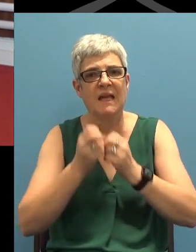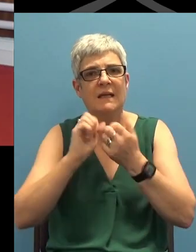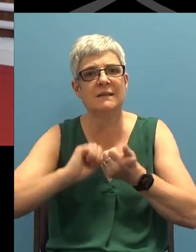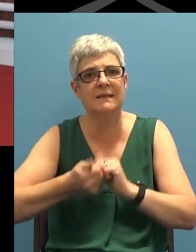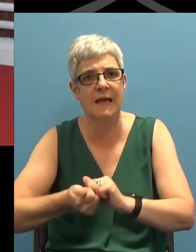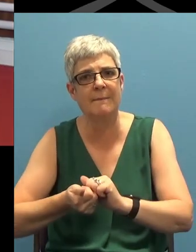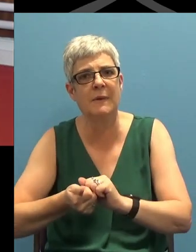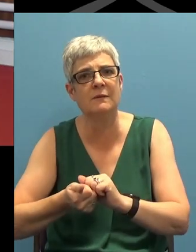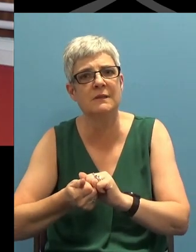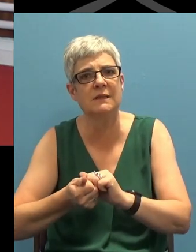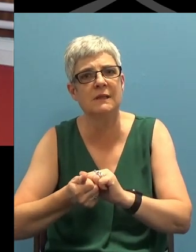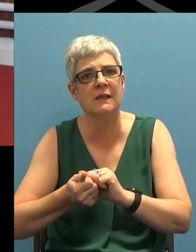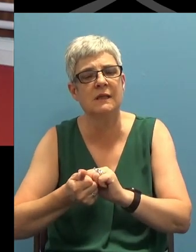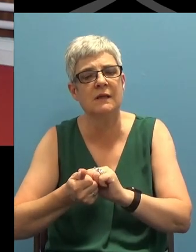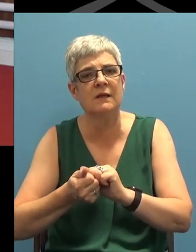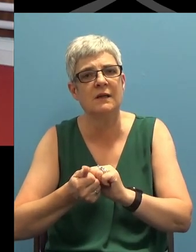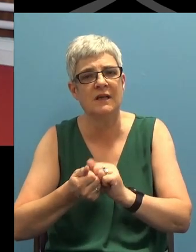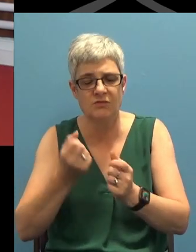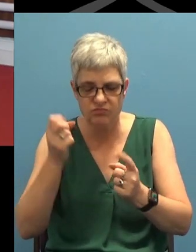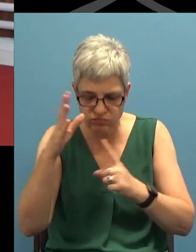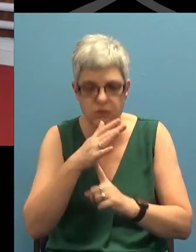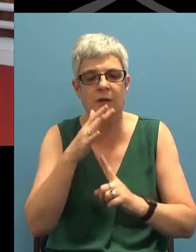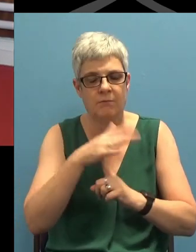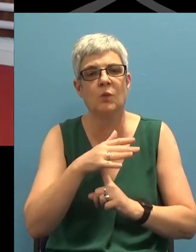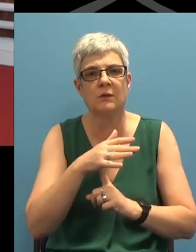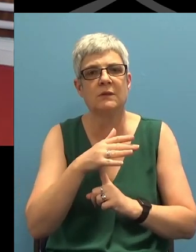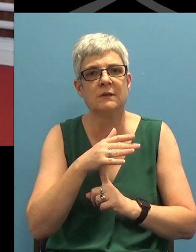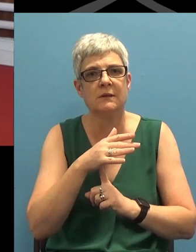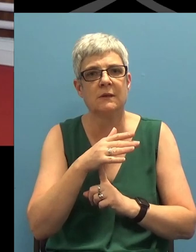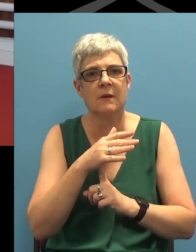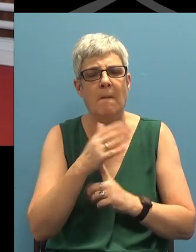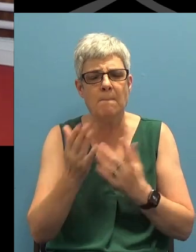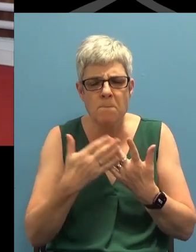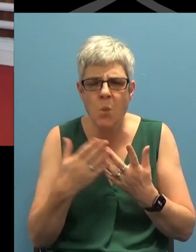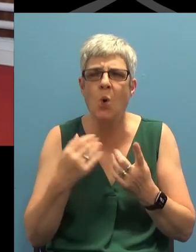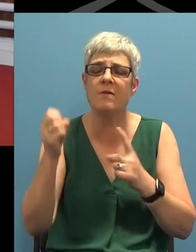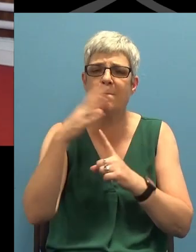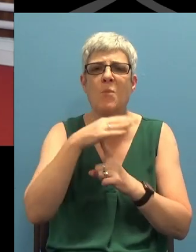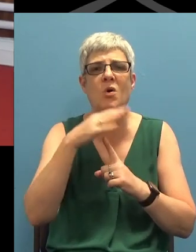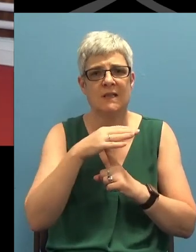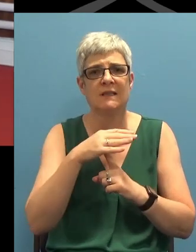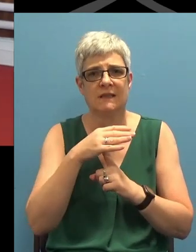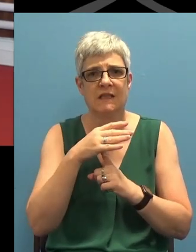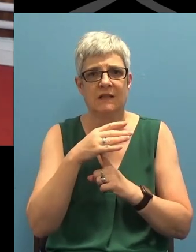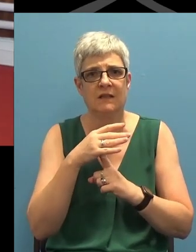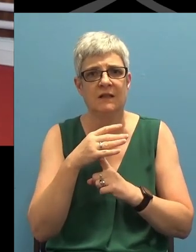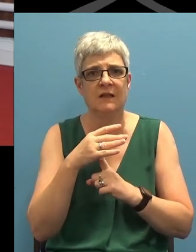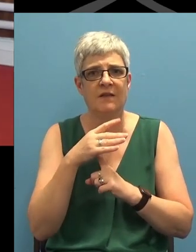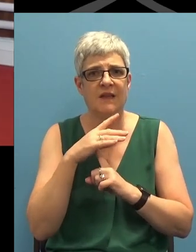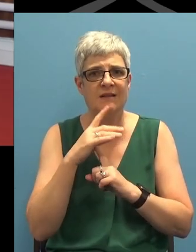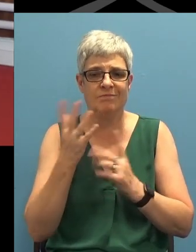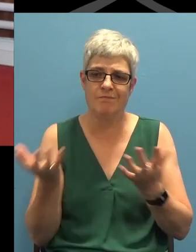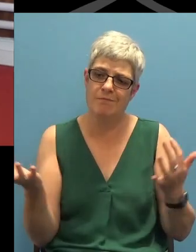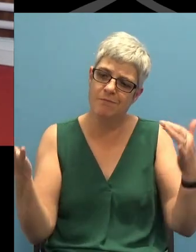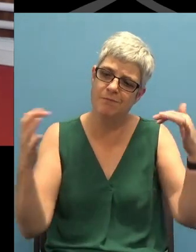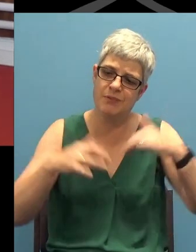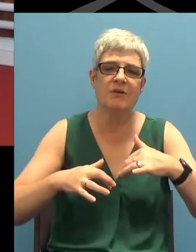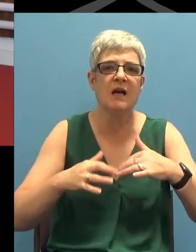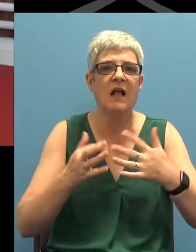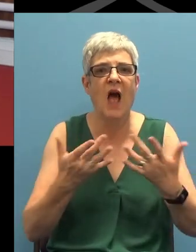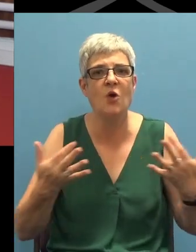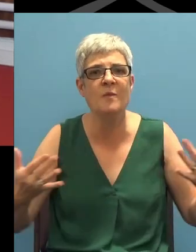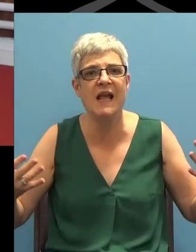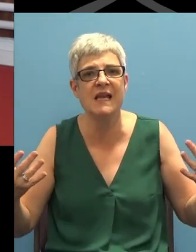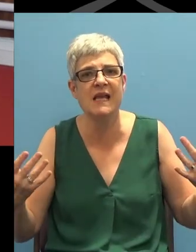disciples is far more important than simply being able to gather together or how many